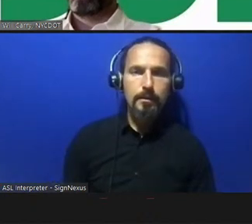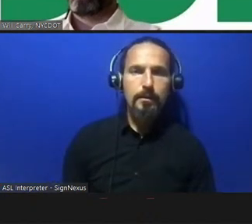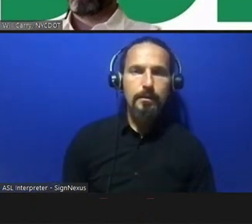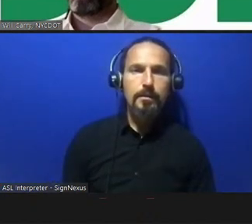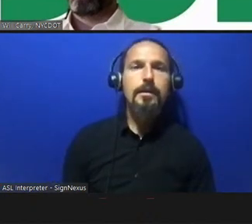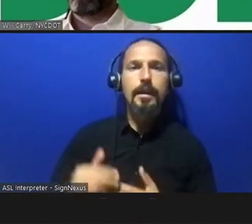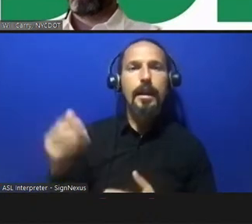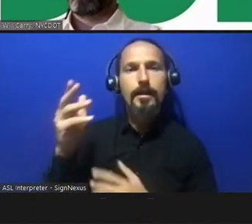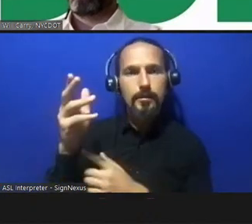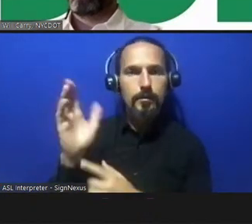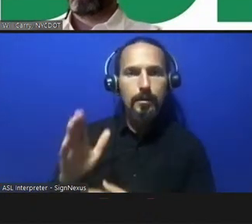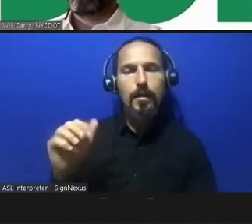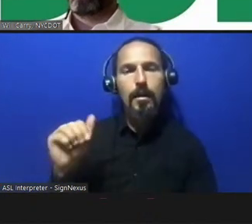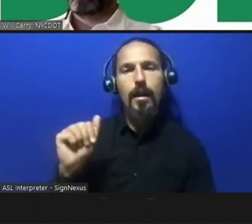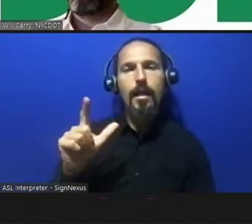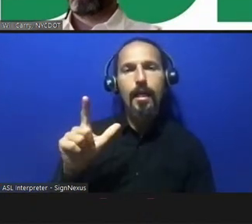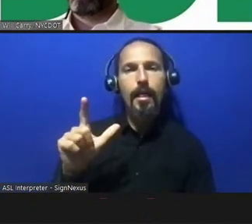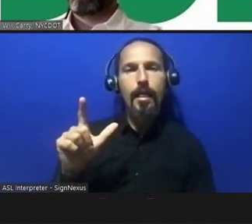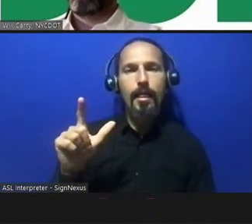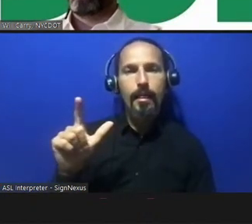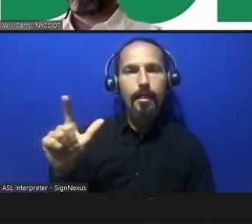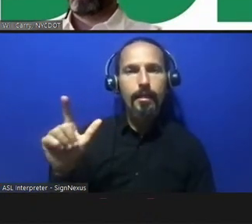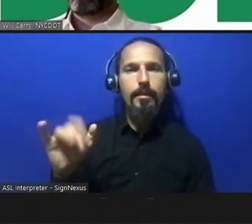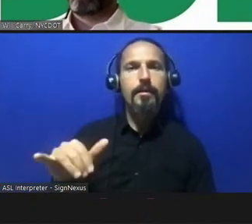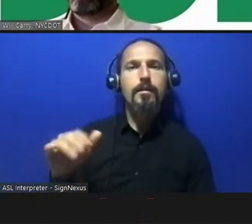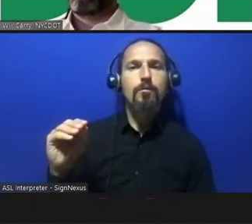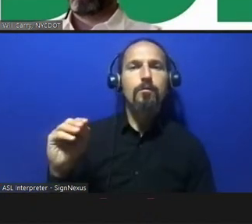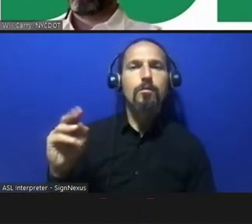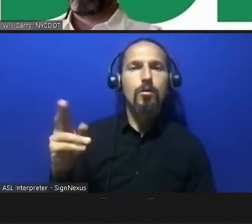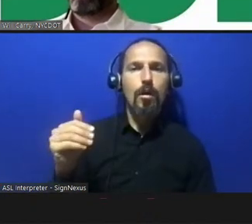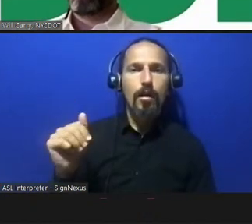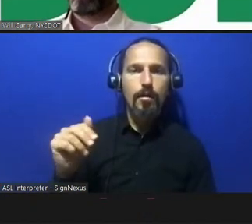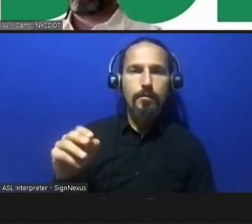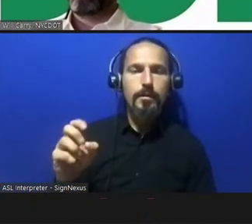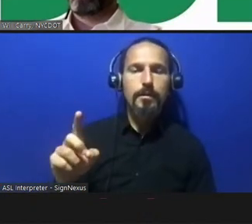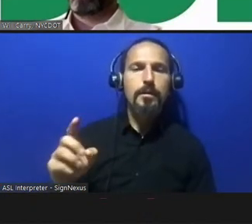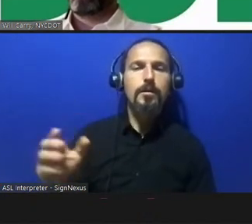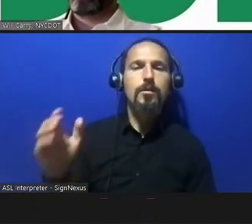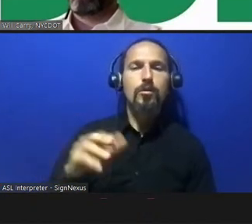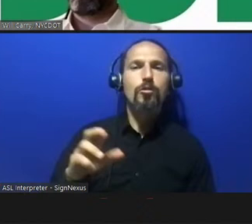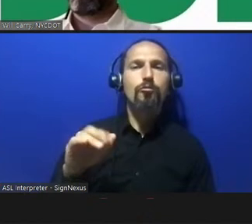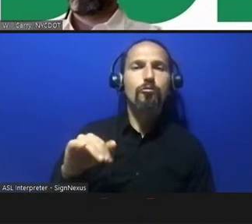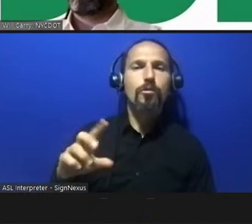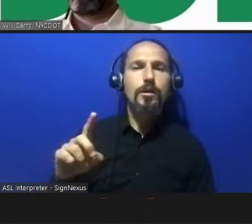the next speaker is ali mohammed followed by richard osmond